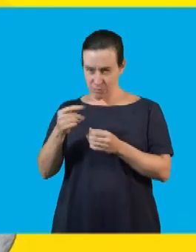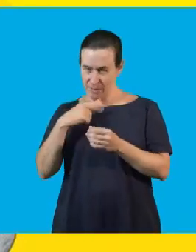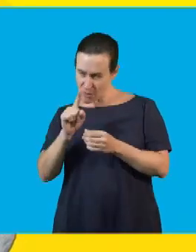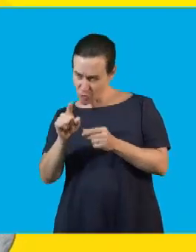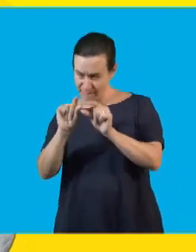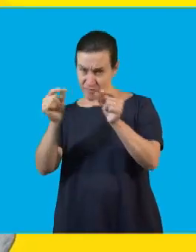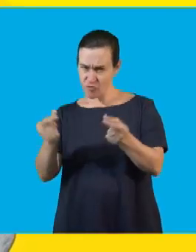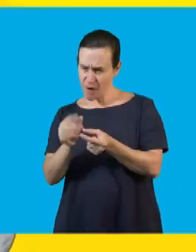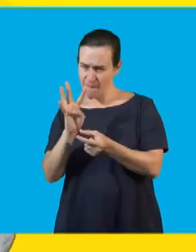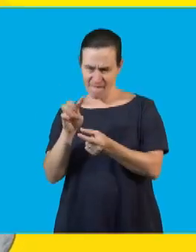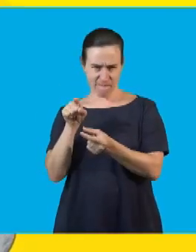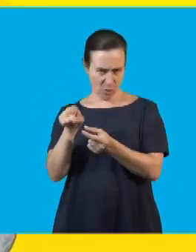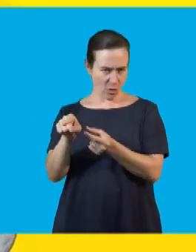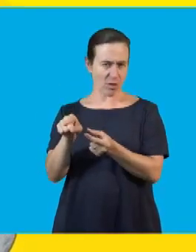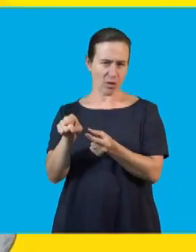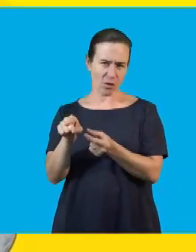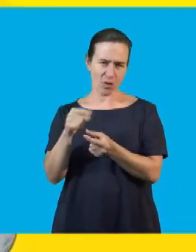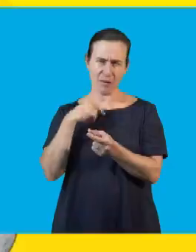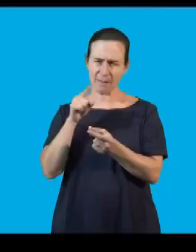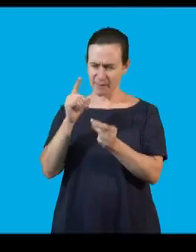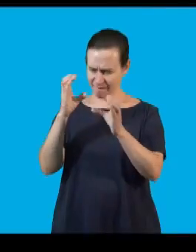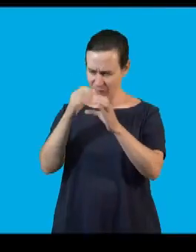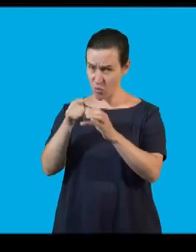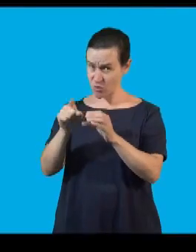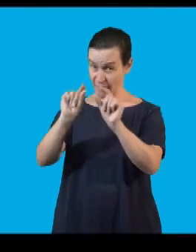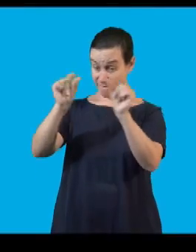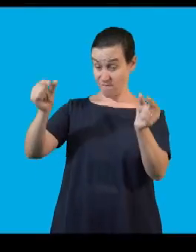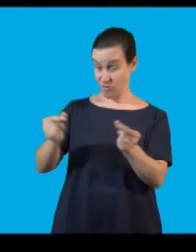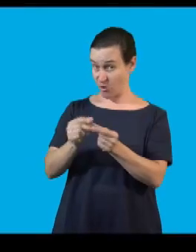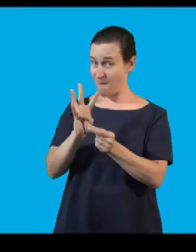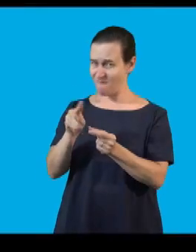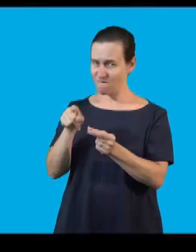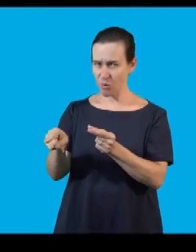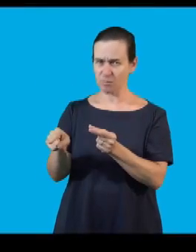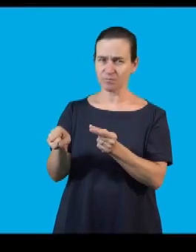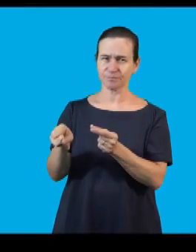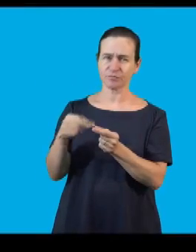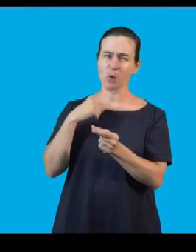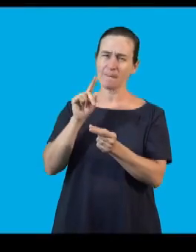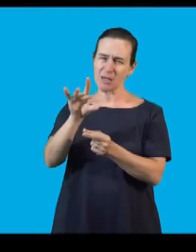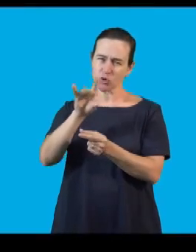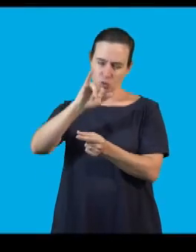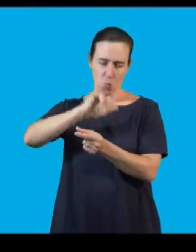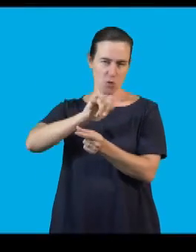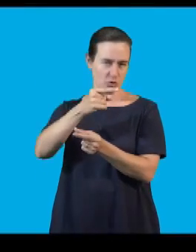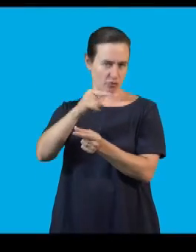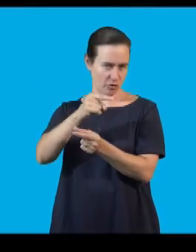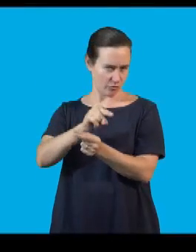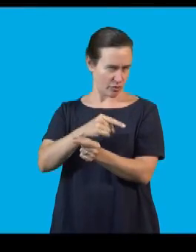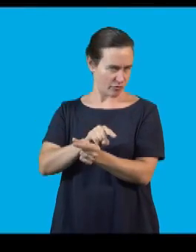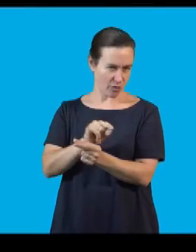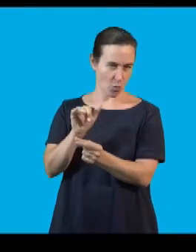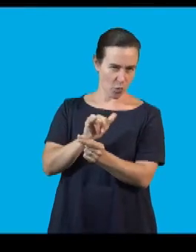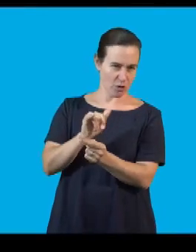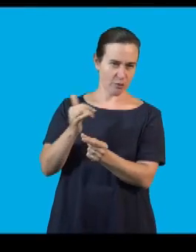frame 4. So you go to frame 4 and you have to zoom in on that area. So it says you have to choose the correct